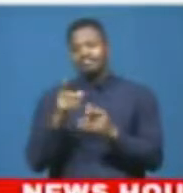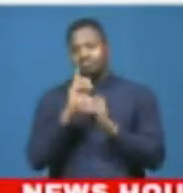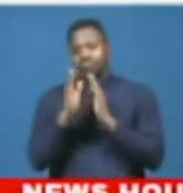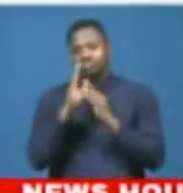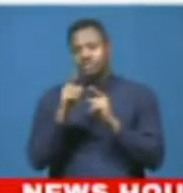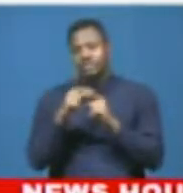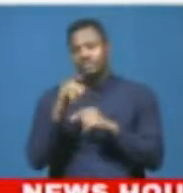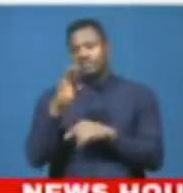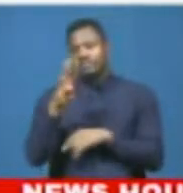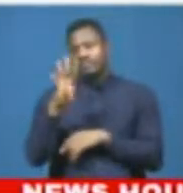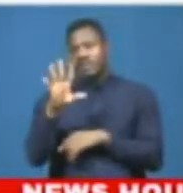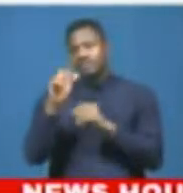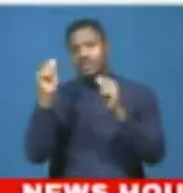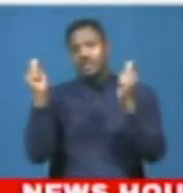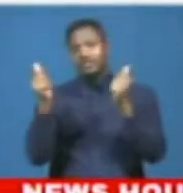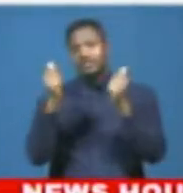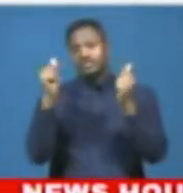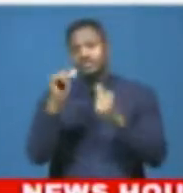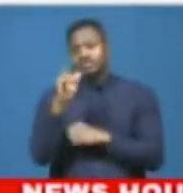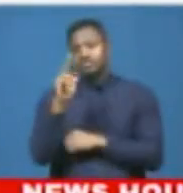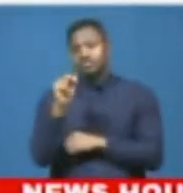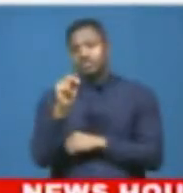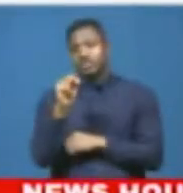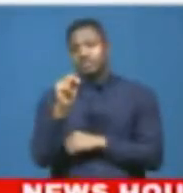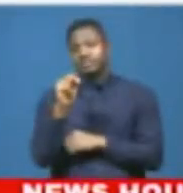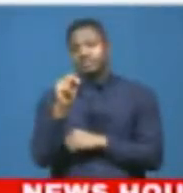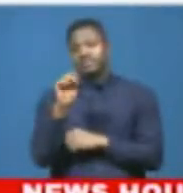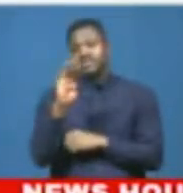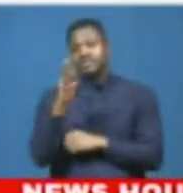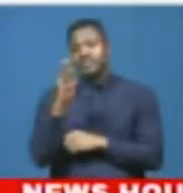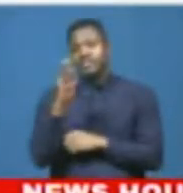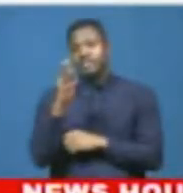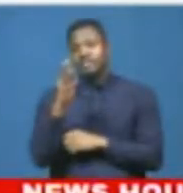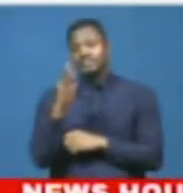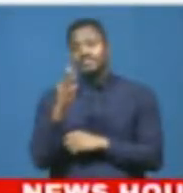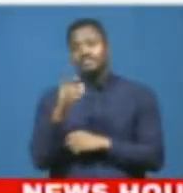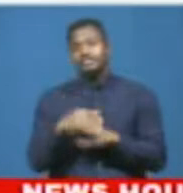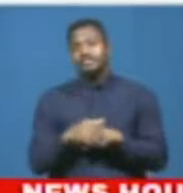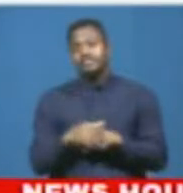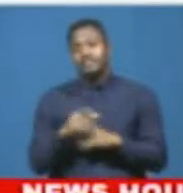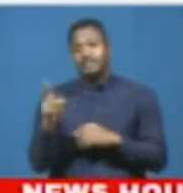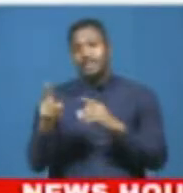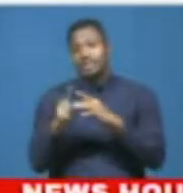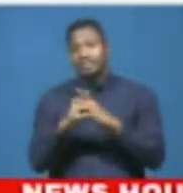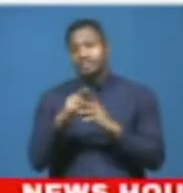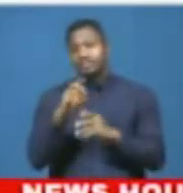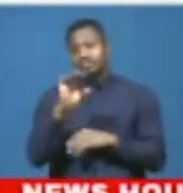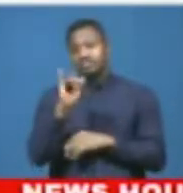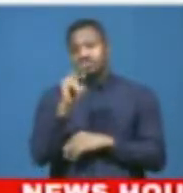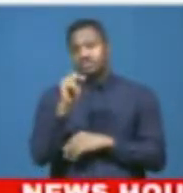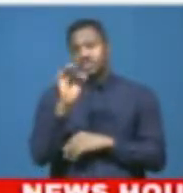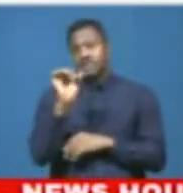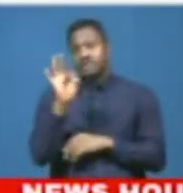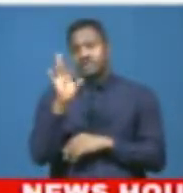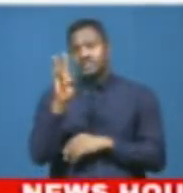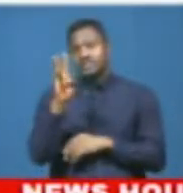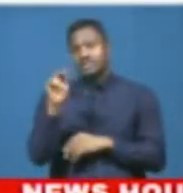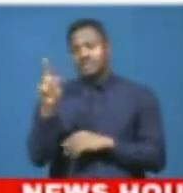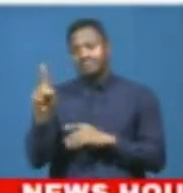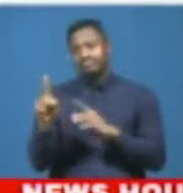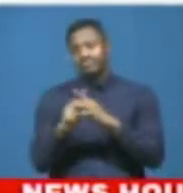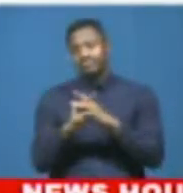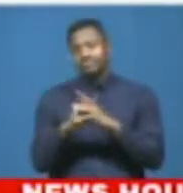41st anniversary of the June 4th uprising. The uprising on June 4, 1979 arose out of